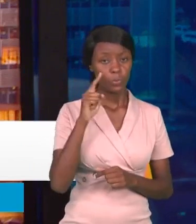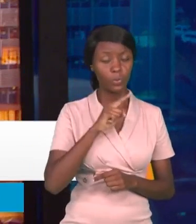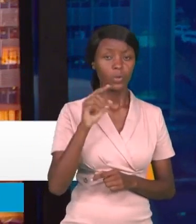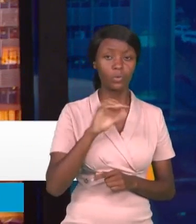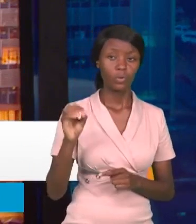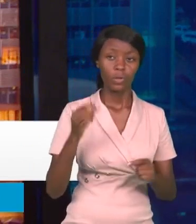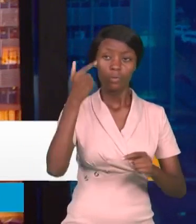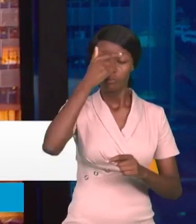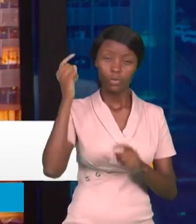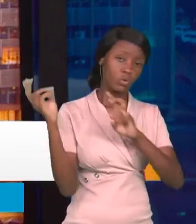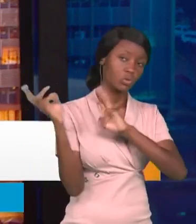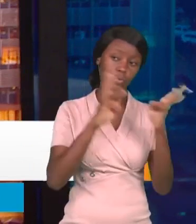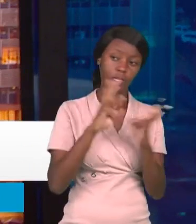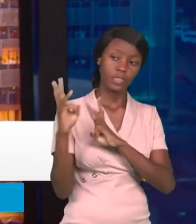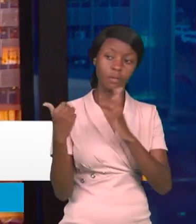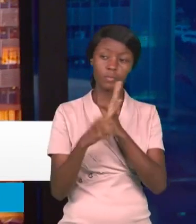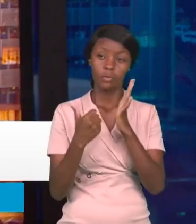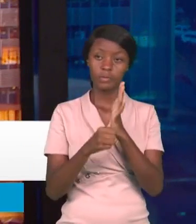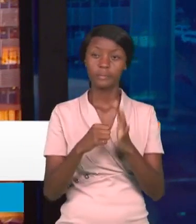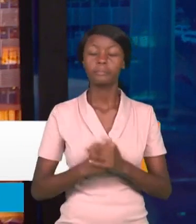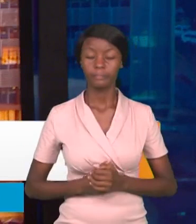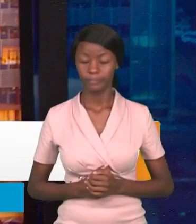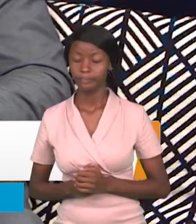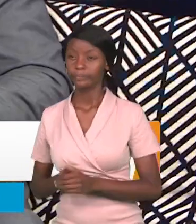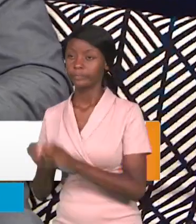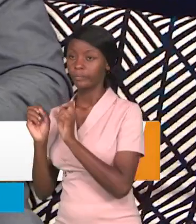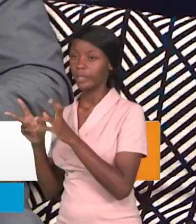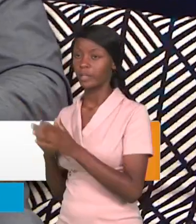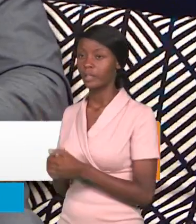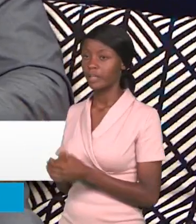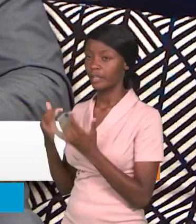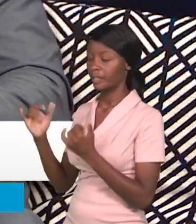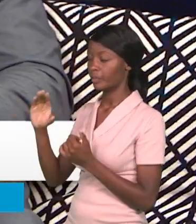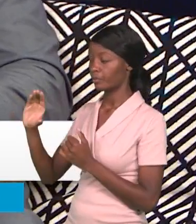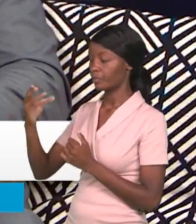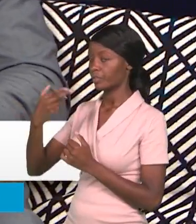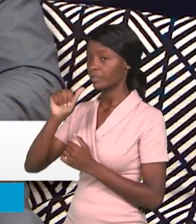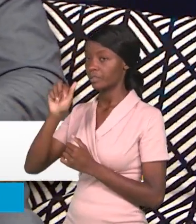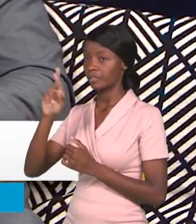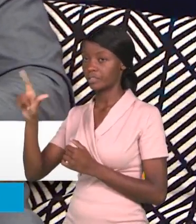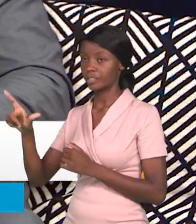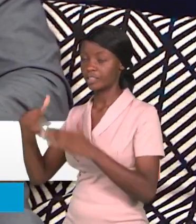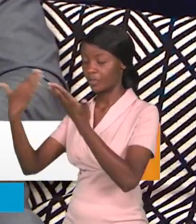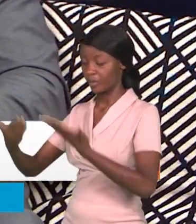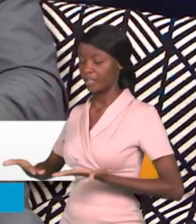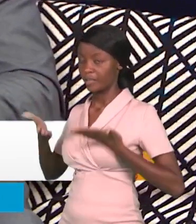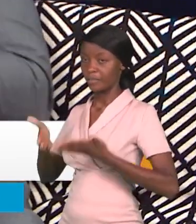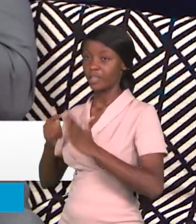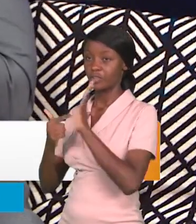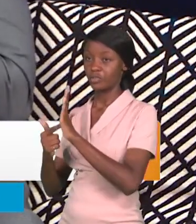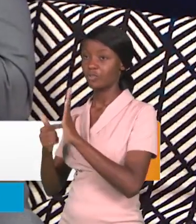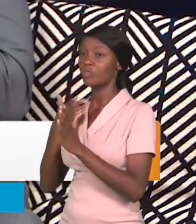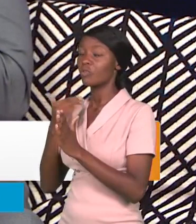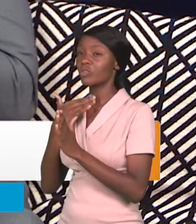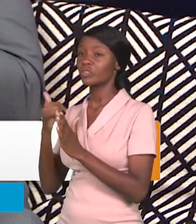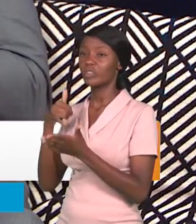the erratic weather conditions that we have experienced in the past. All right. Yes. Mr. Lukanya, karibu sana to the show. I just want to rope